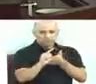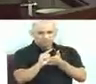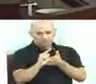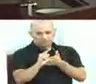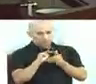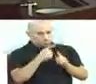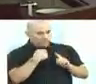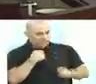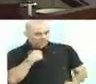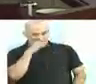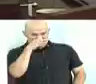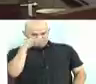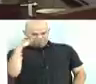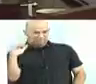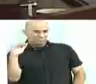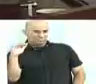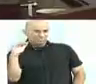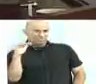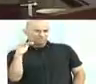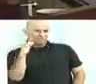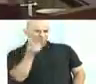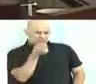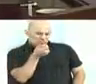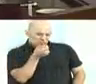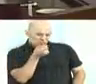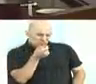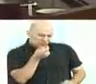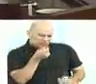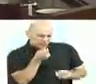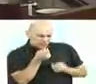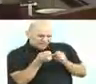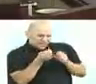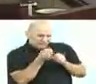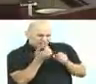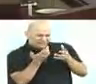When I was a kid, just a few days,